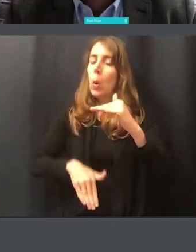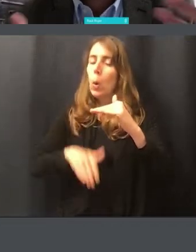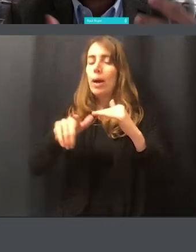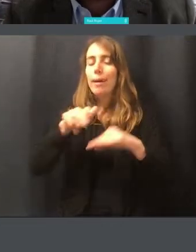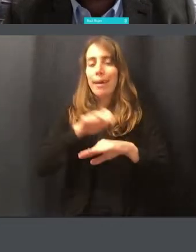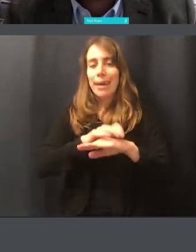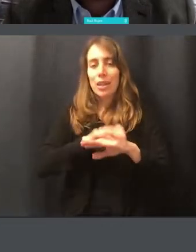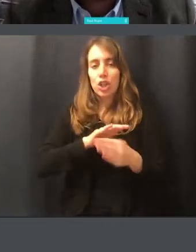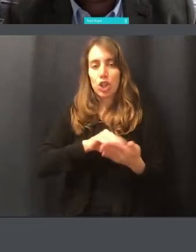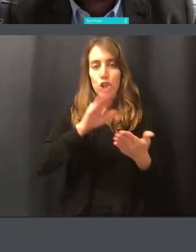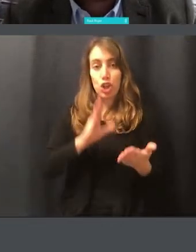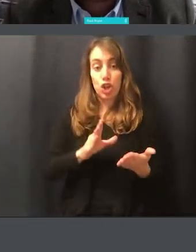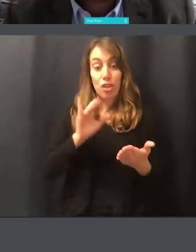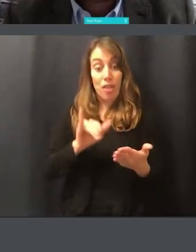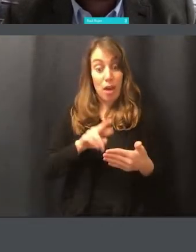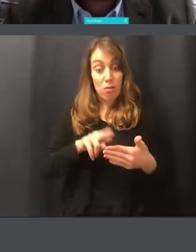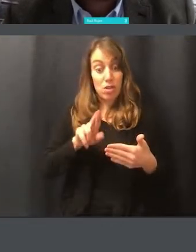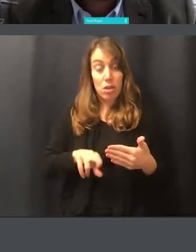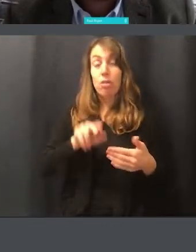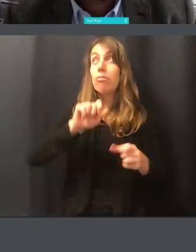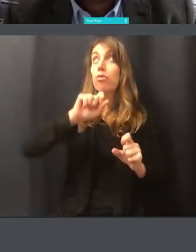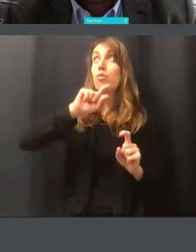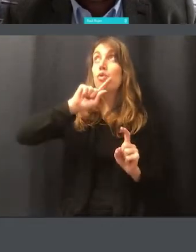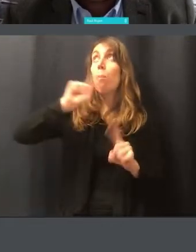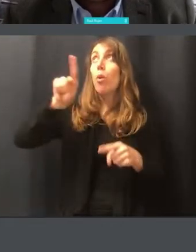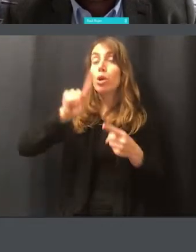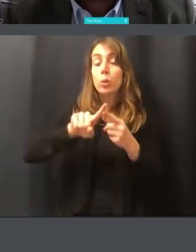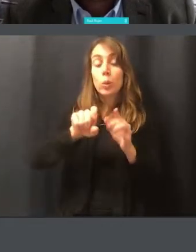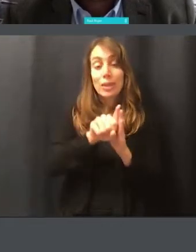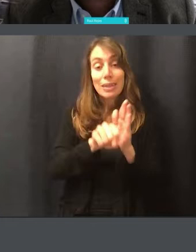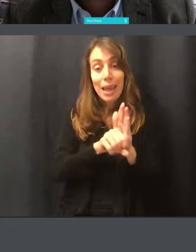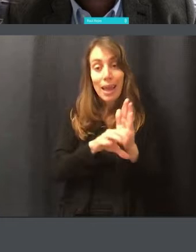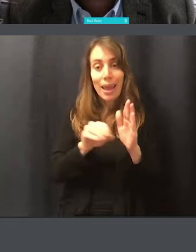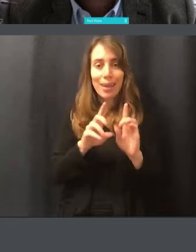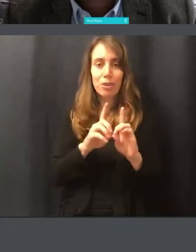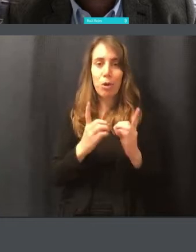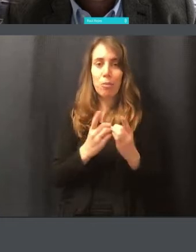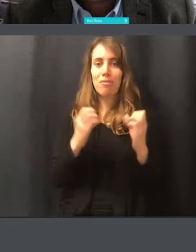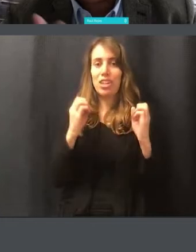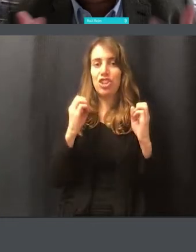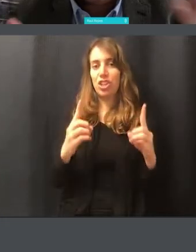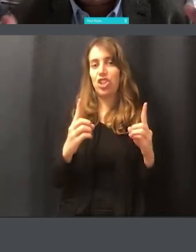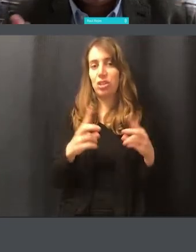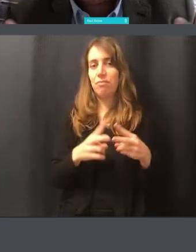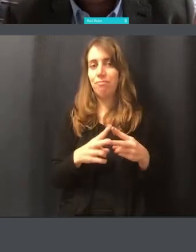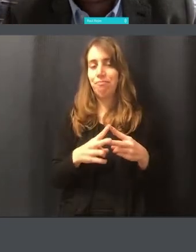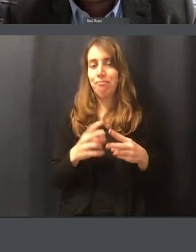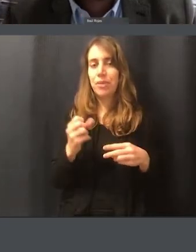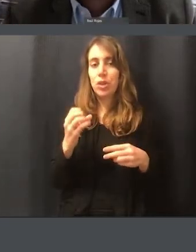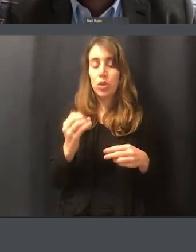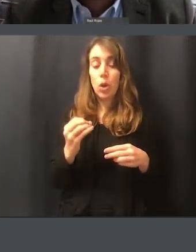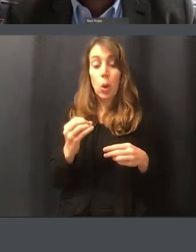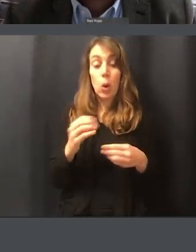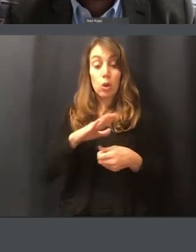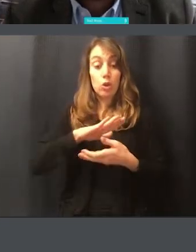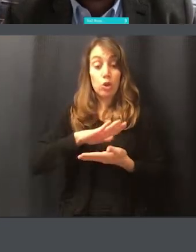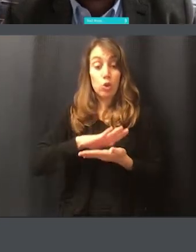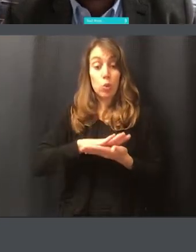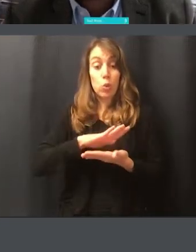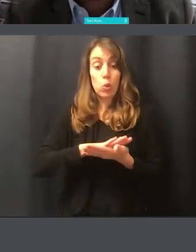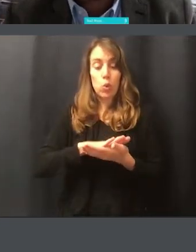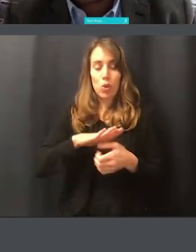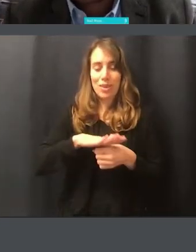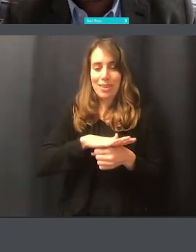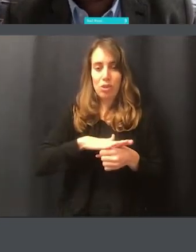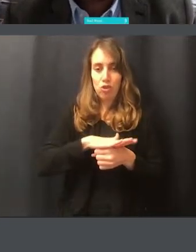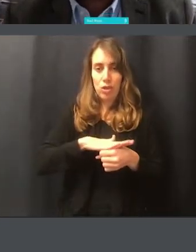state, and it also gets reported to the Department of Education. And essentially, the school district is saying this